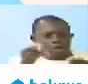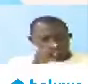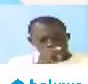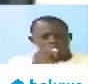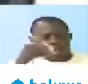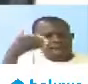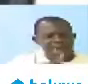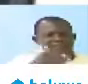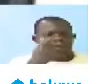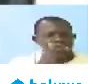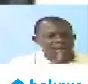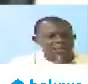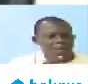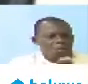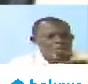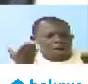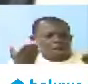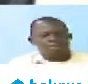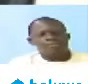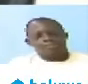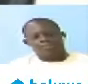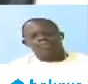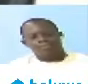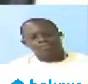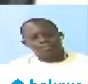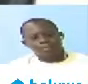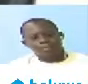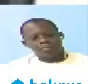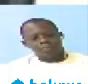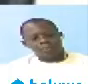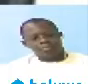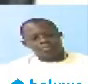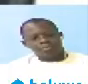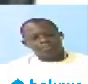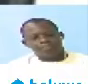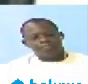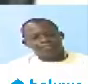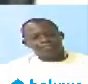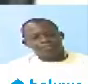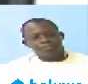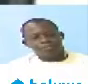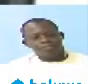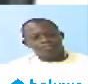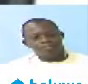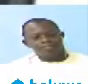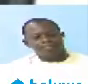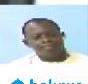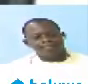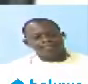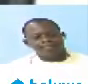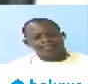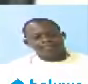bang kamu ni nara na kamu tanya di la puru ina Gambia and kamu ni tano tanya di la puru ibo Liberia kana